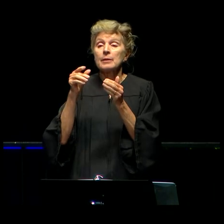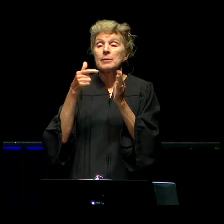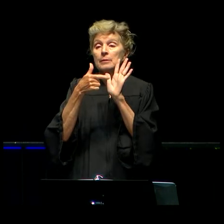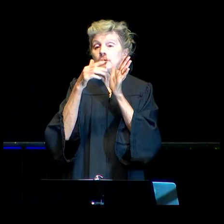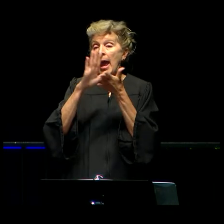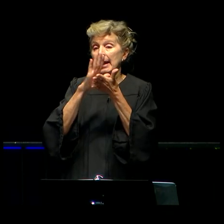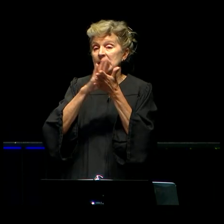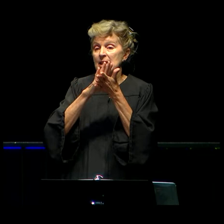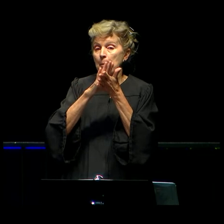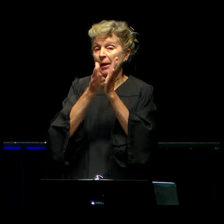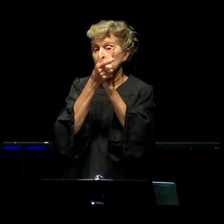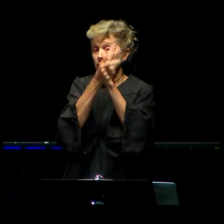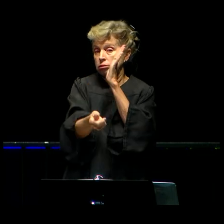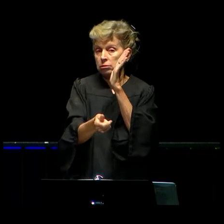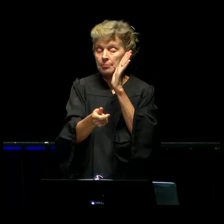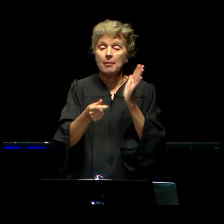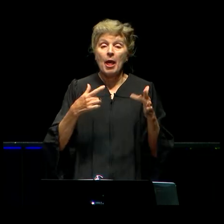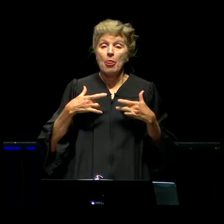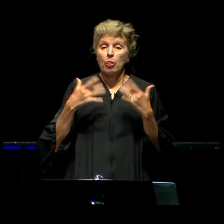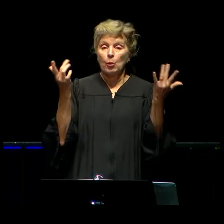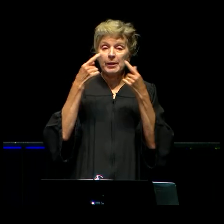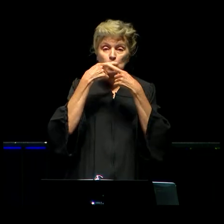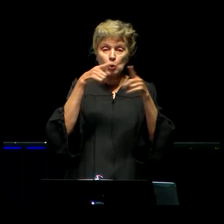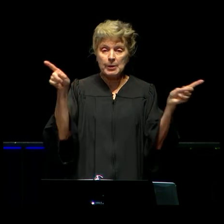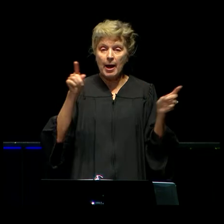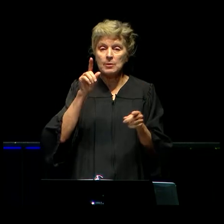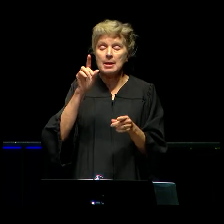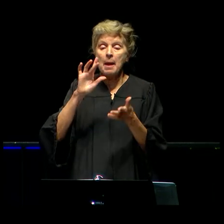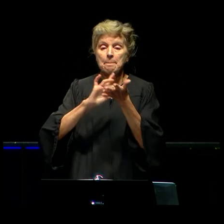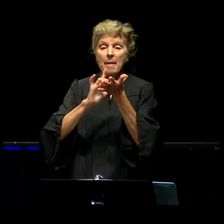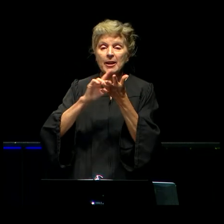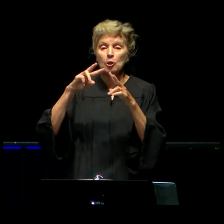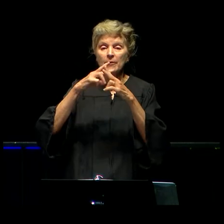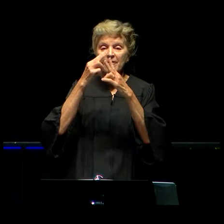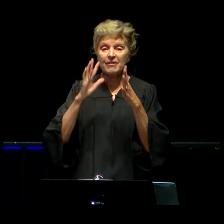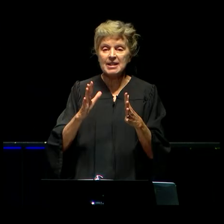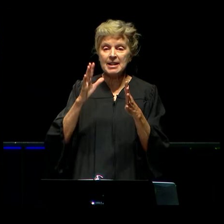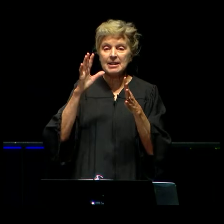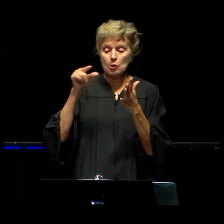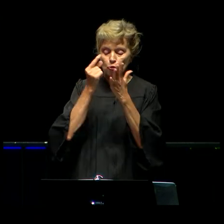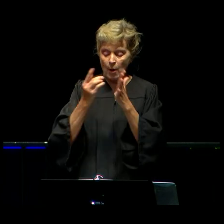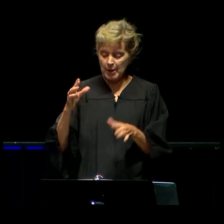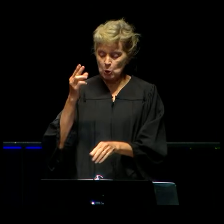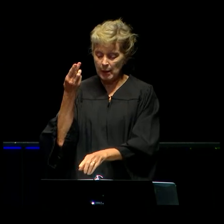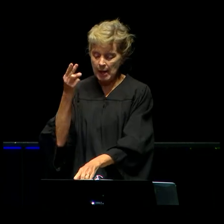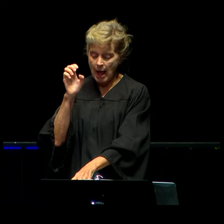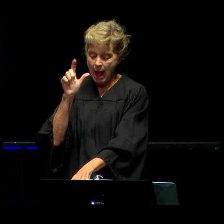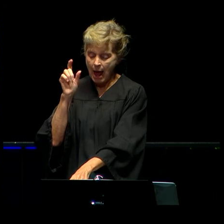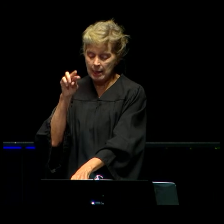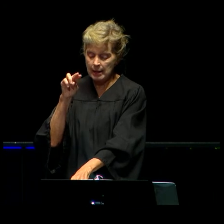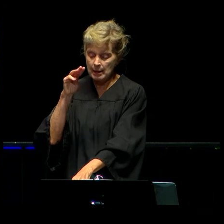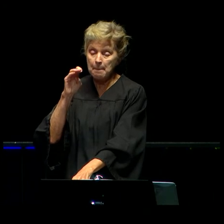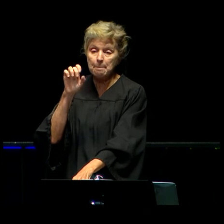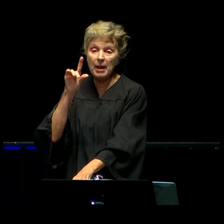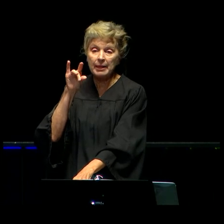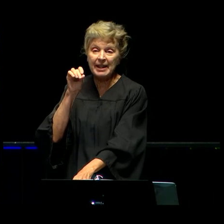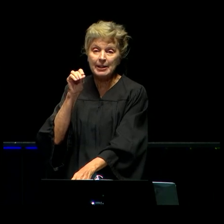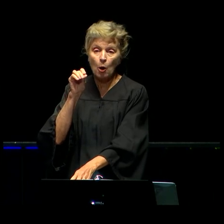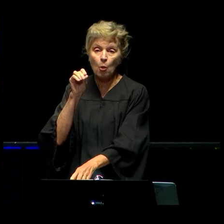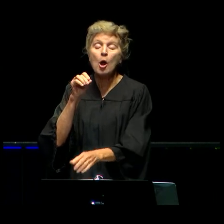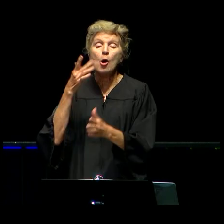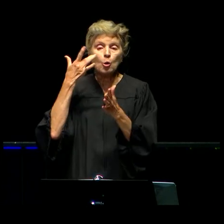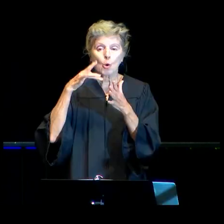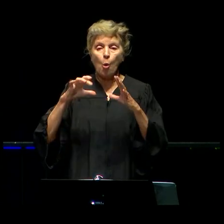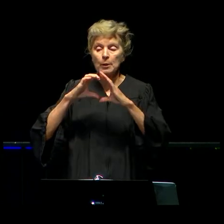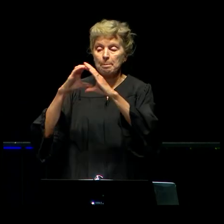proficiency. I'm thrilled to announce that medical physics graduate Helen Molino is the gold medal recipient for the Faculty of